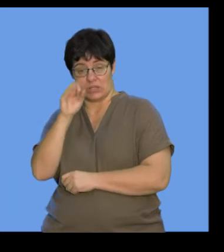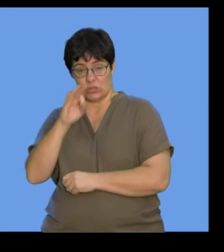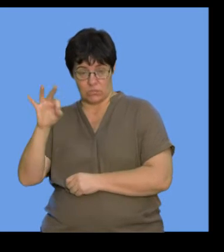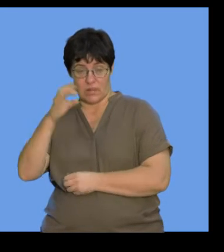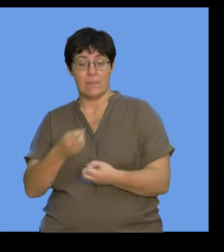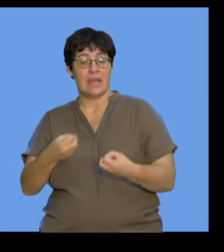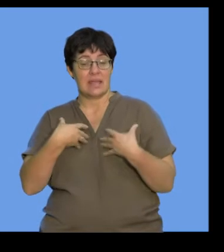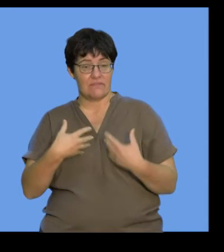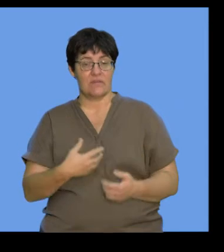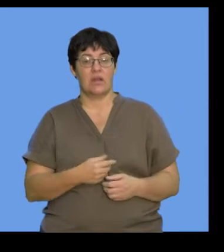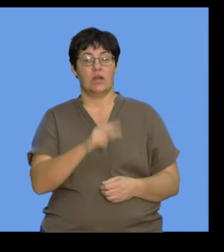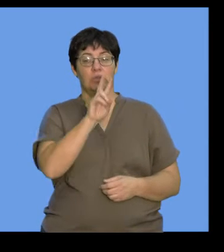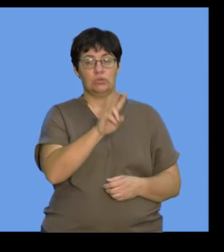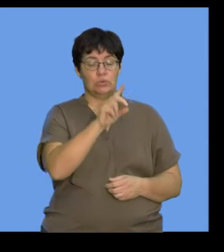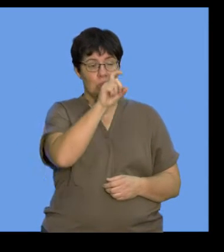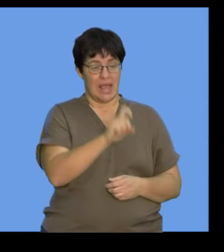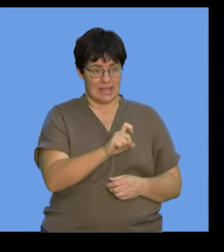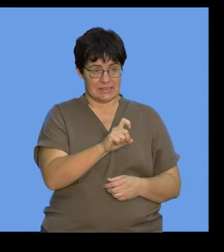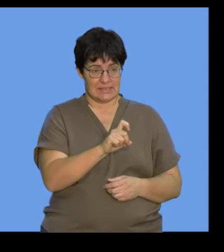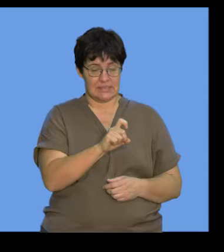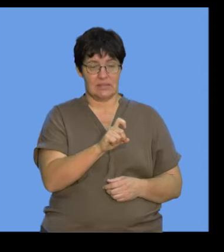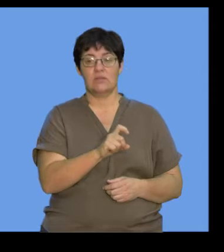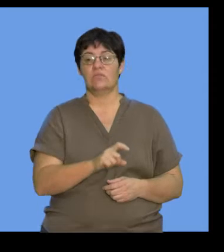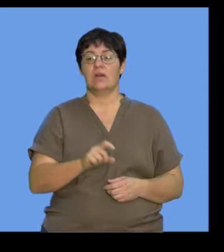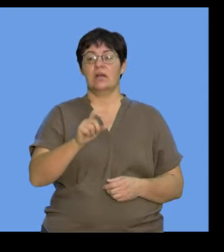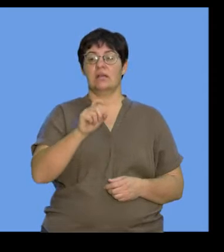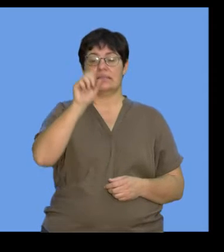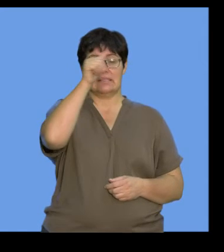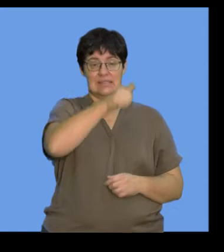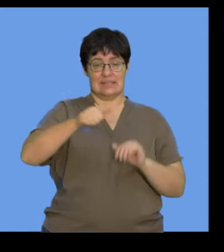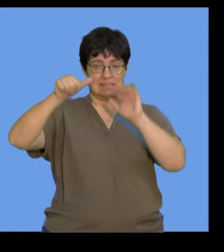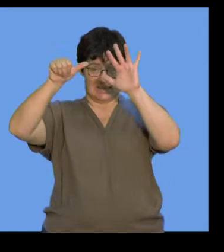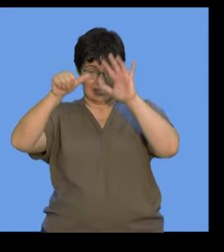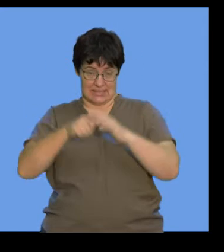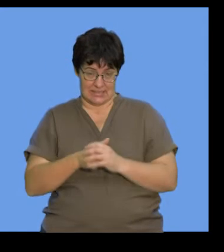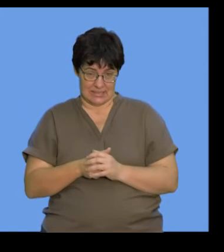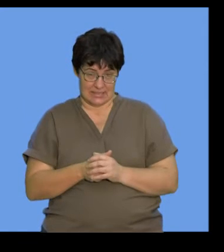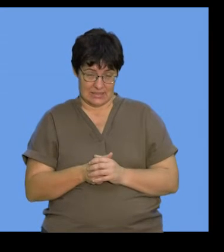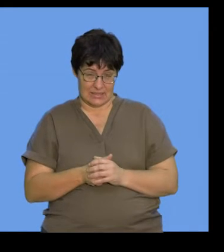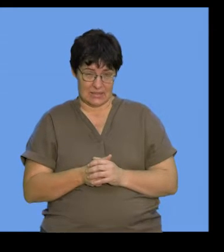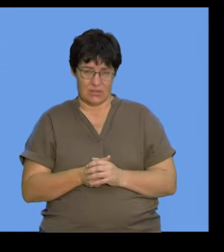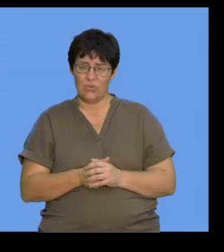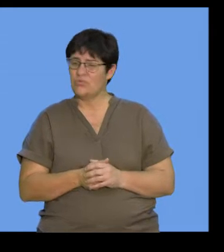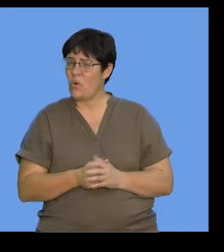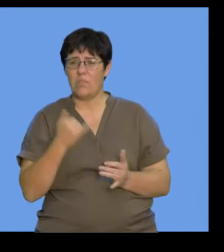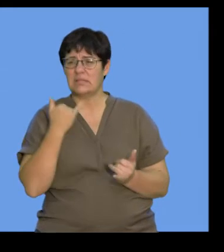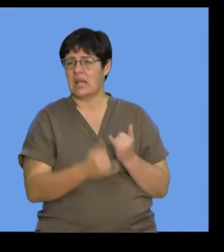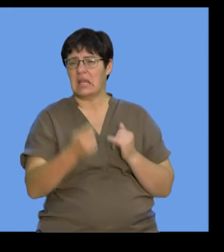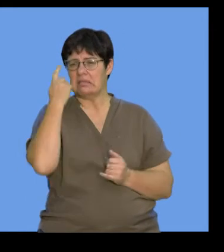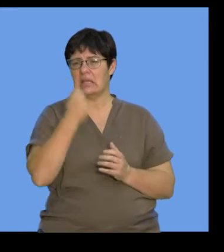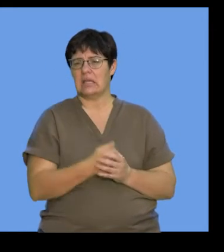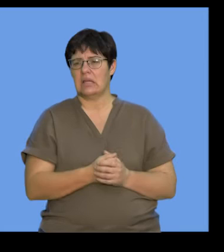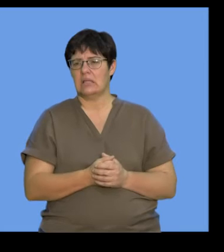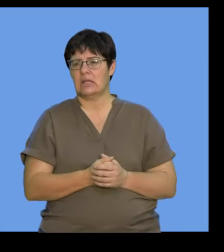the x cubed, it will then give me 2x to the exponent of 6. Please, don't make